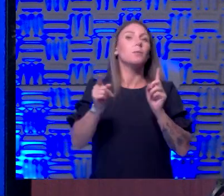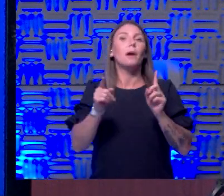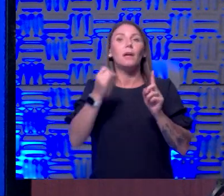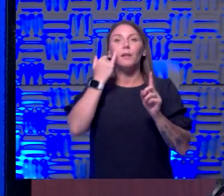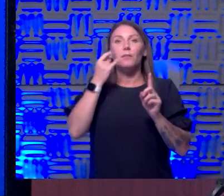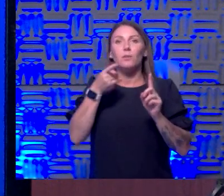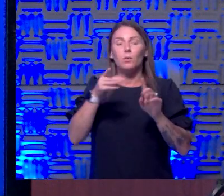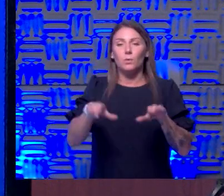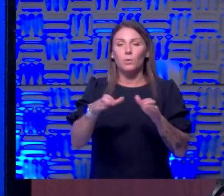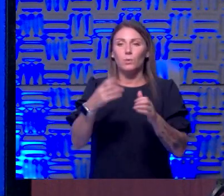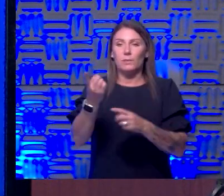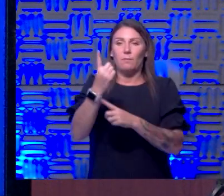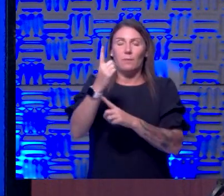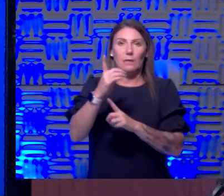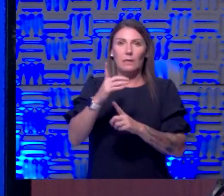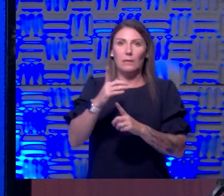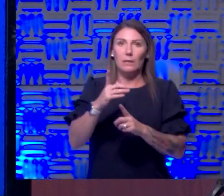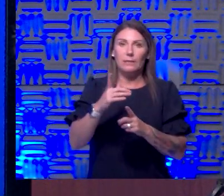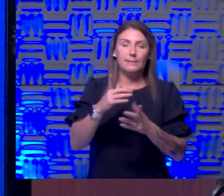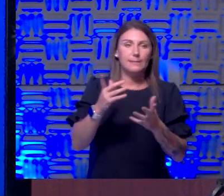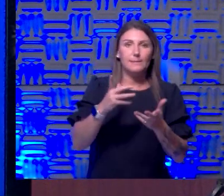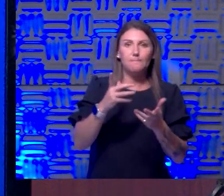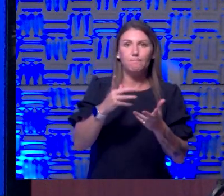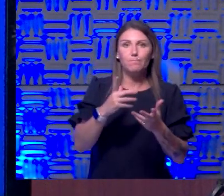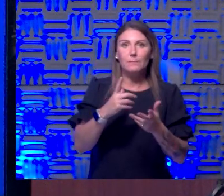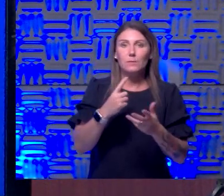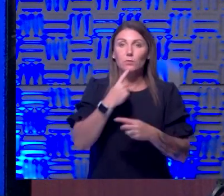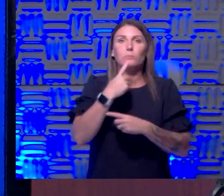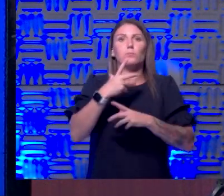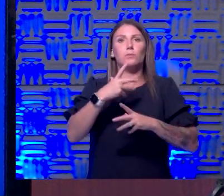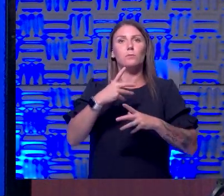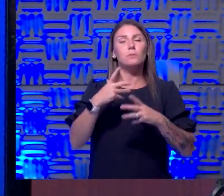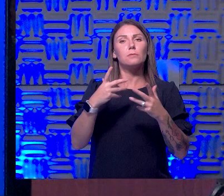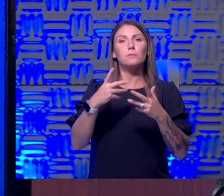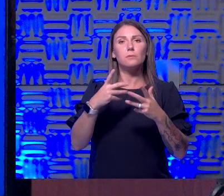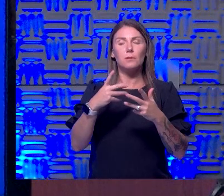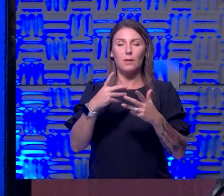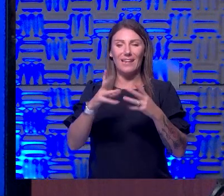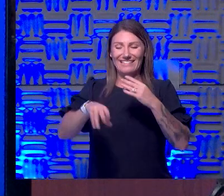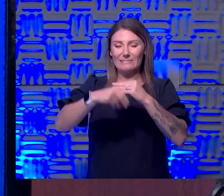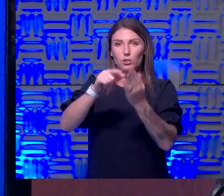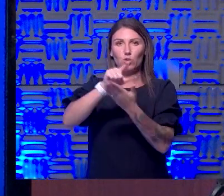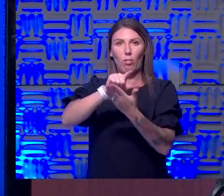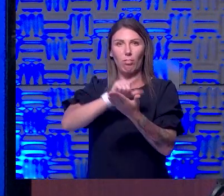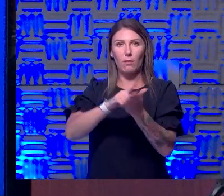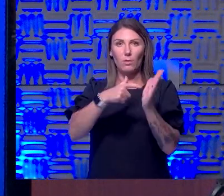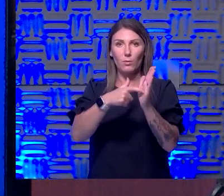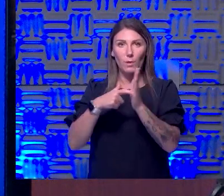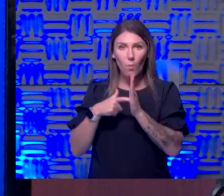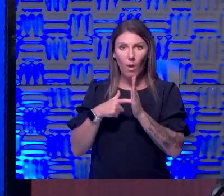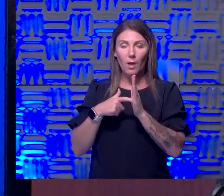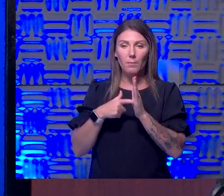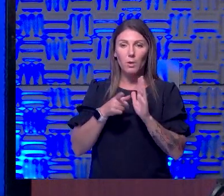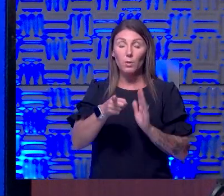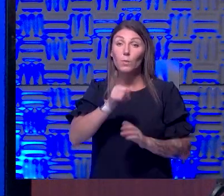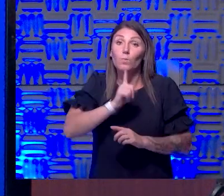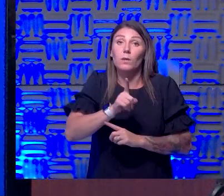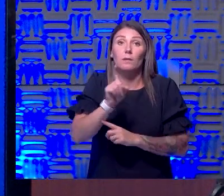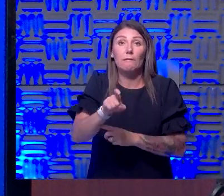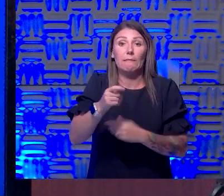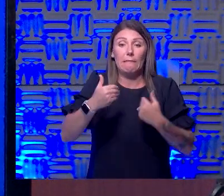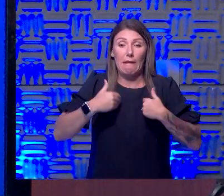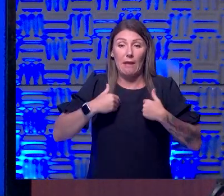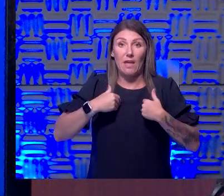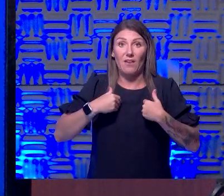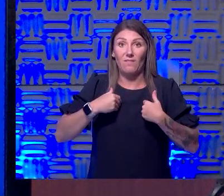something as significant as putting an additional legal requirement on people, you really need to have